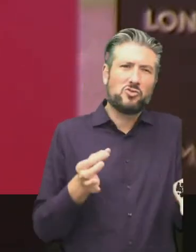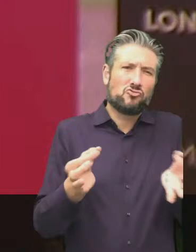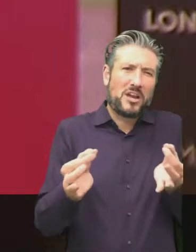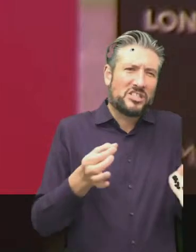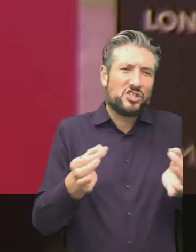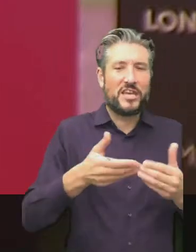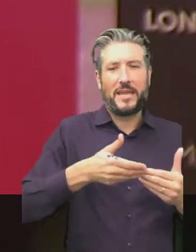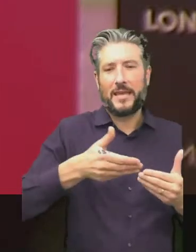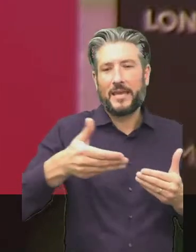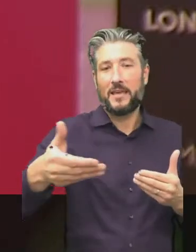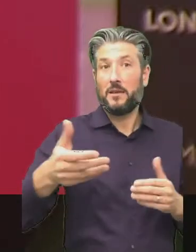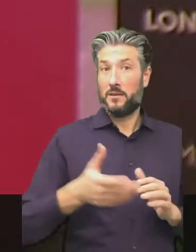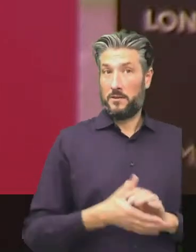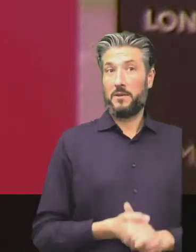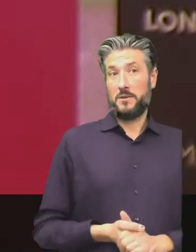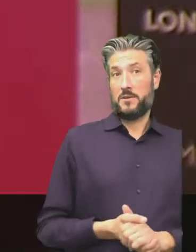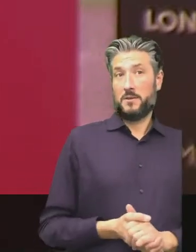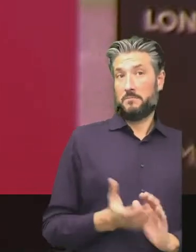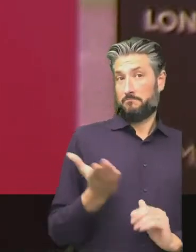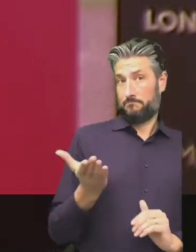Youth Assembly Chair.